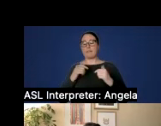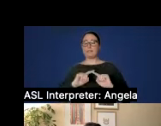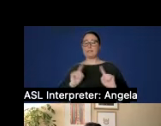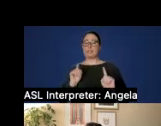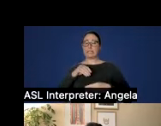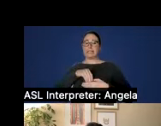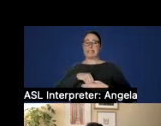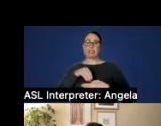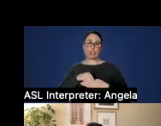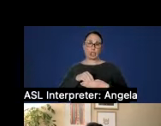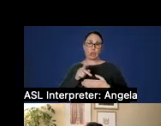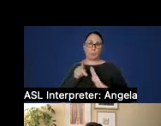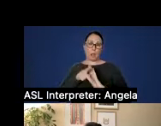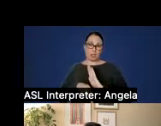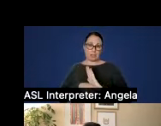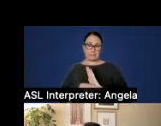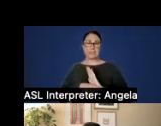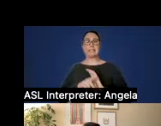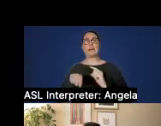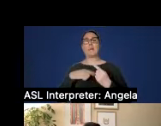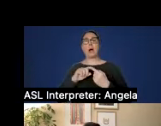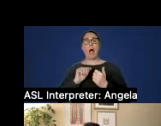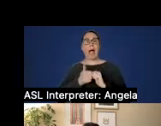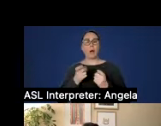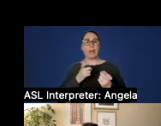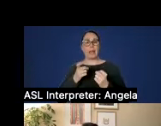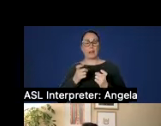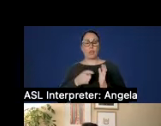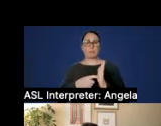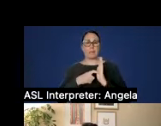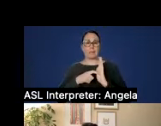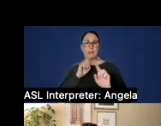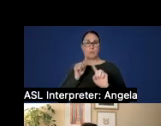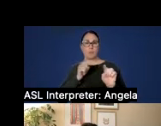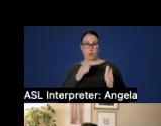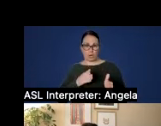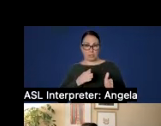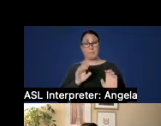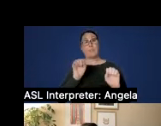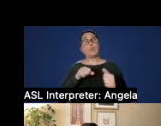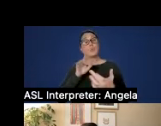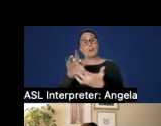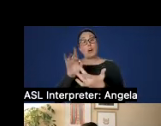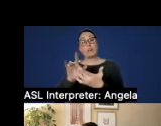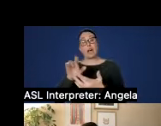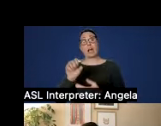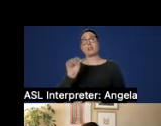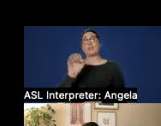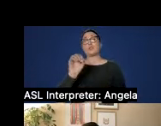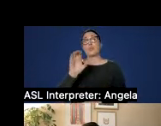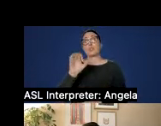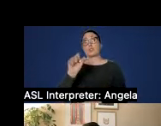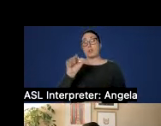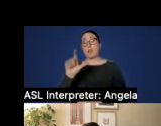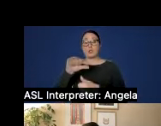those mandated reporters. You can contact tribal or county social services where the abuse has occurred. It may not be local